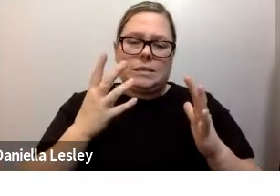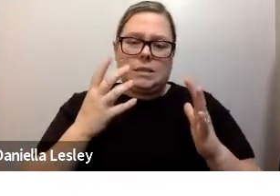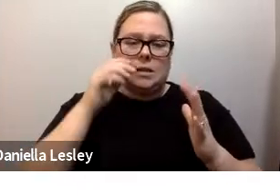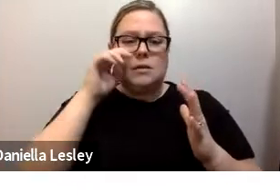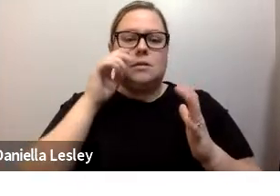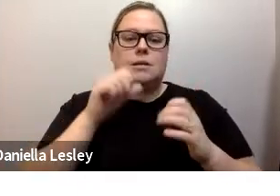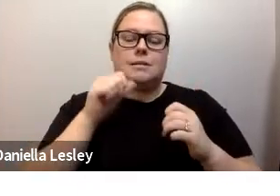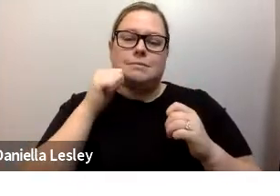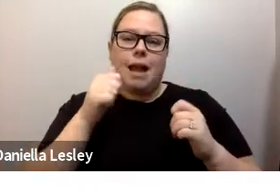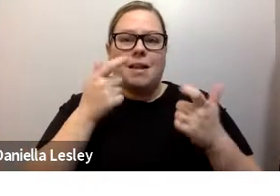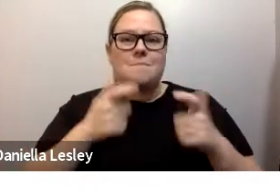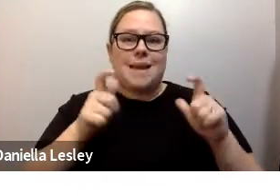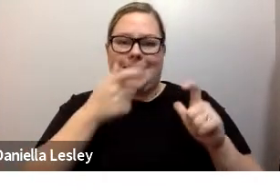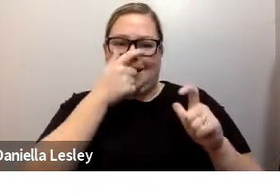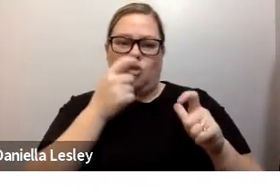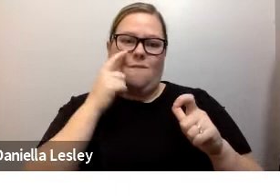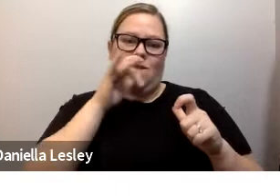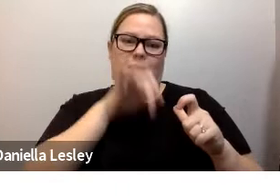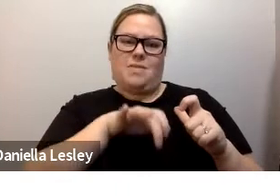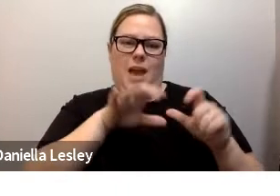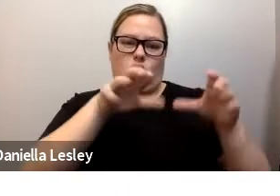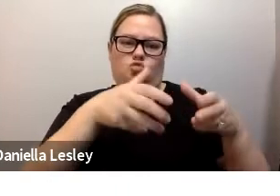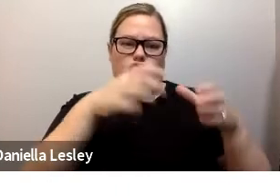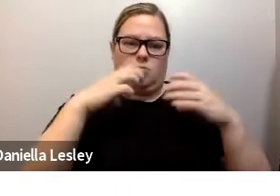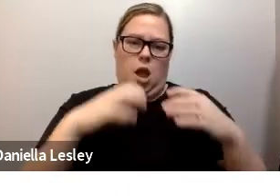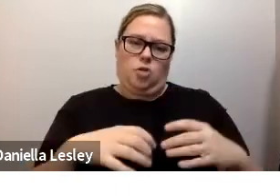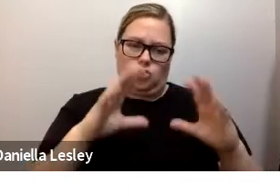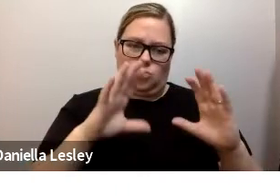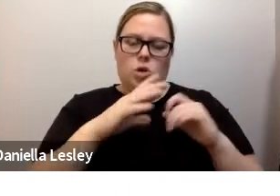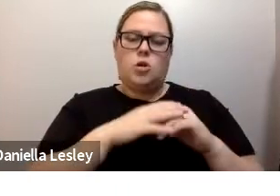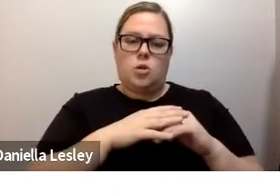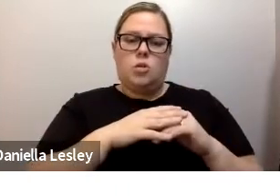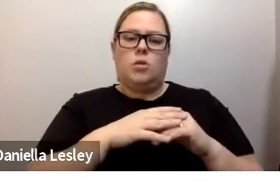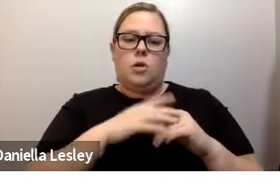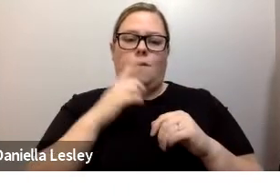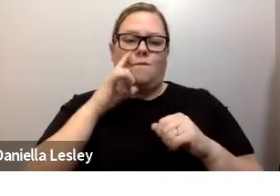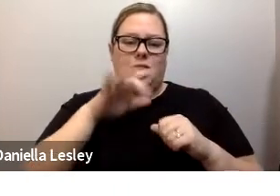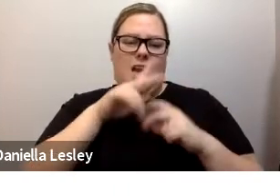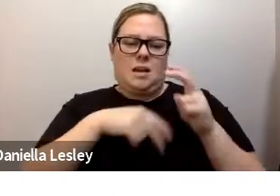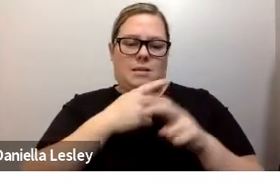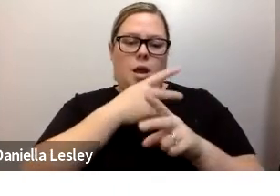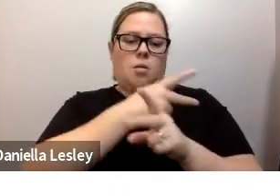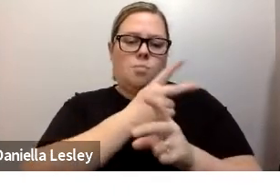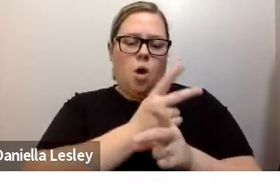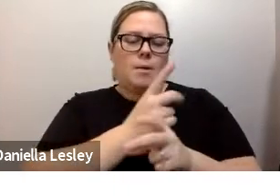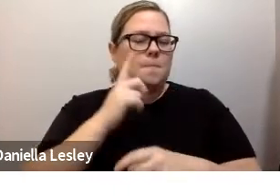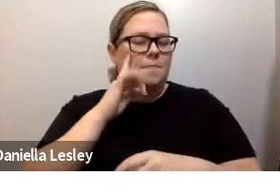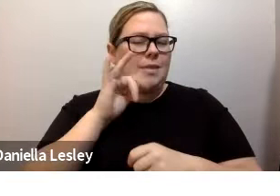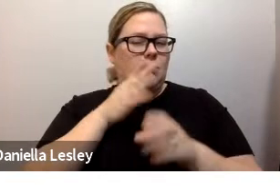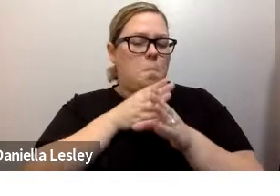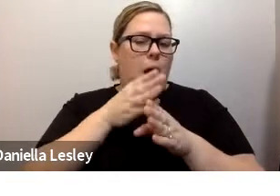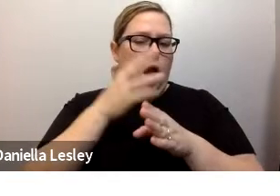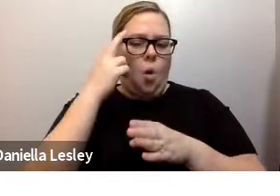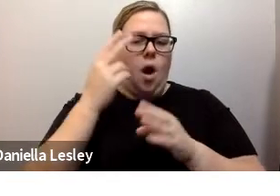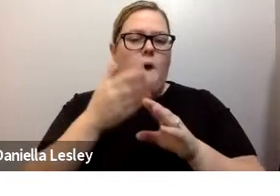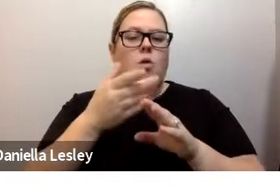there wasn't a huge interest by that customer in purchasing these products, and I think that was the main reason for we